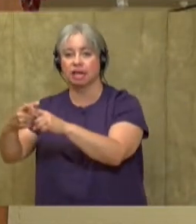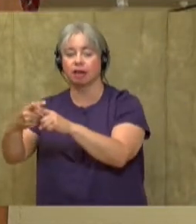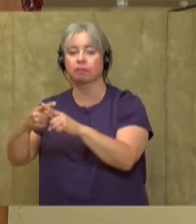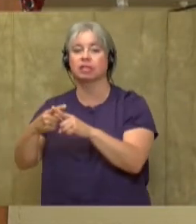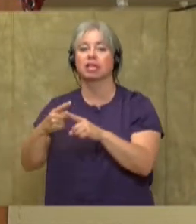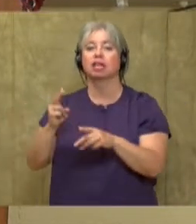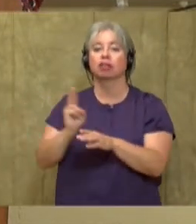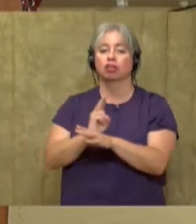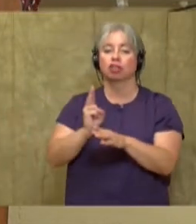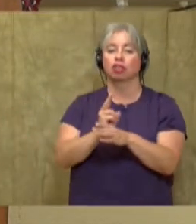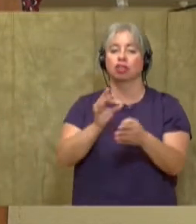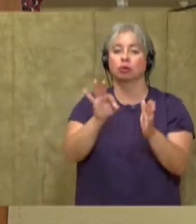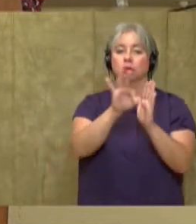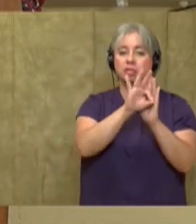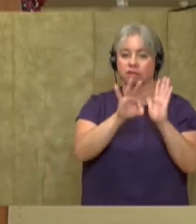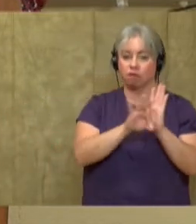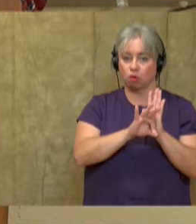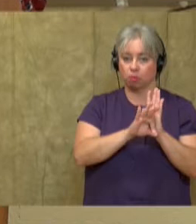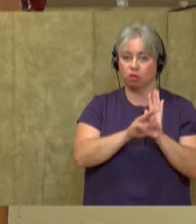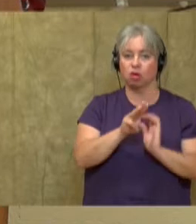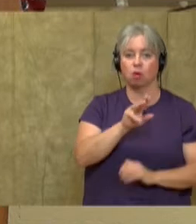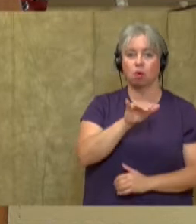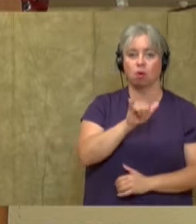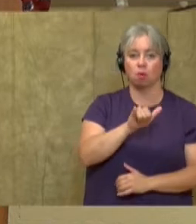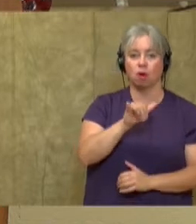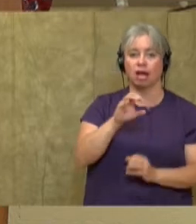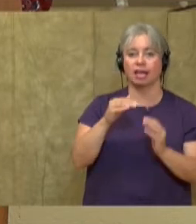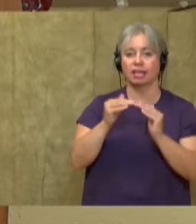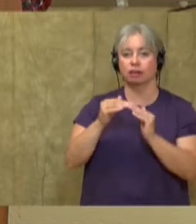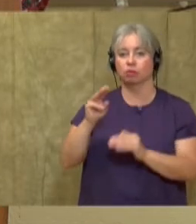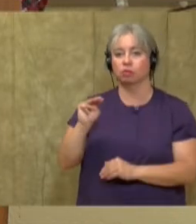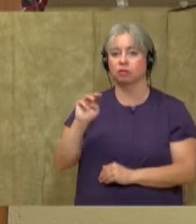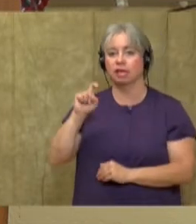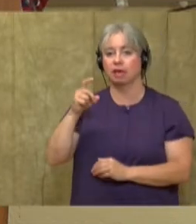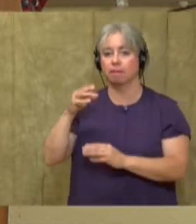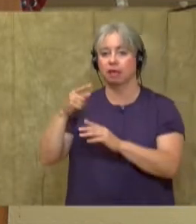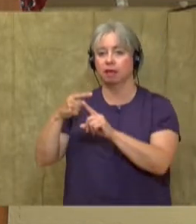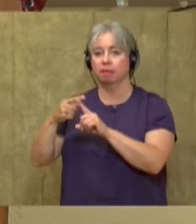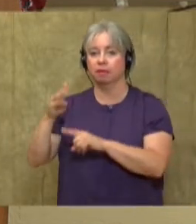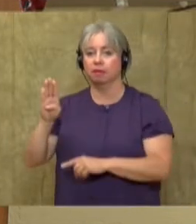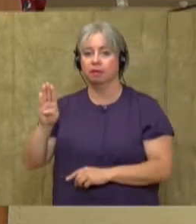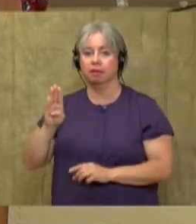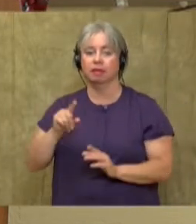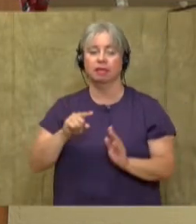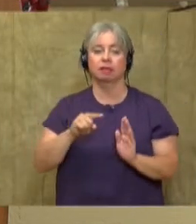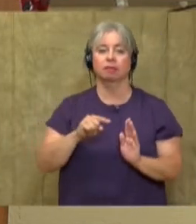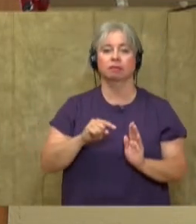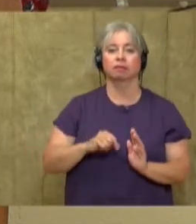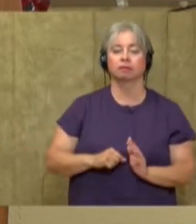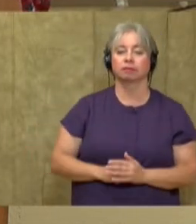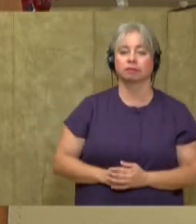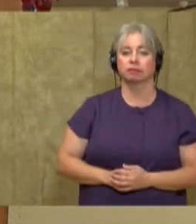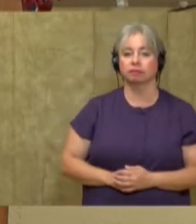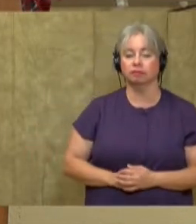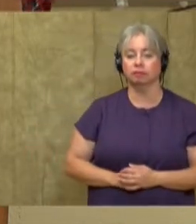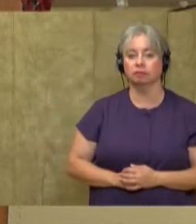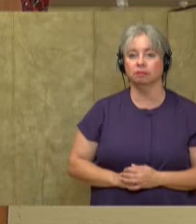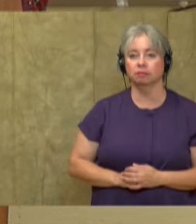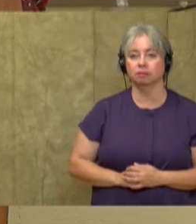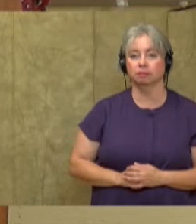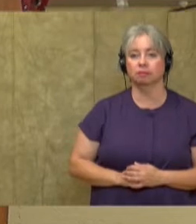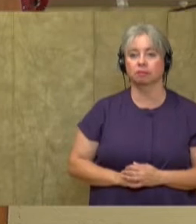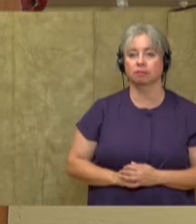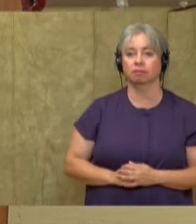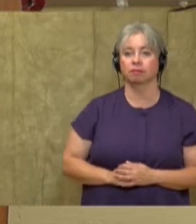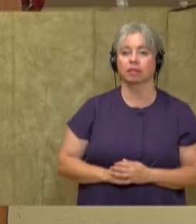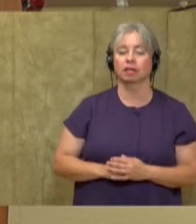My kids just say y equals mx plus b. It could also be negative mx minus b. So that's